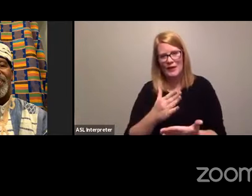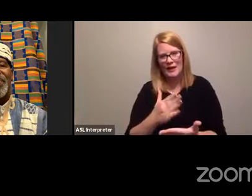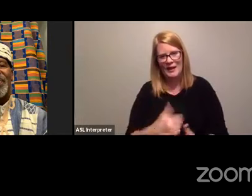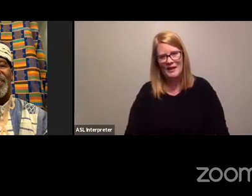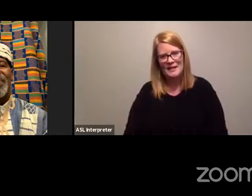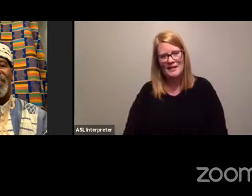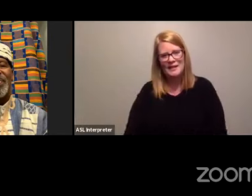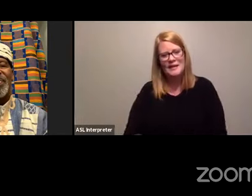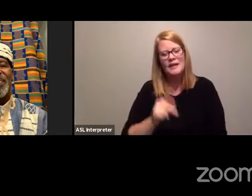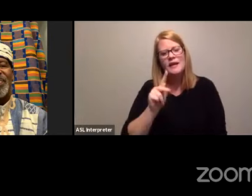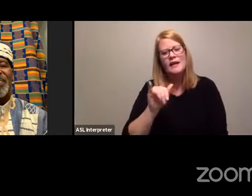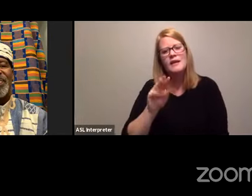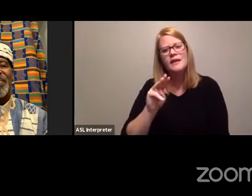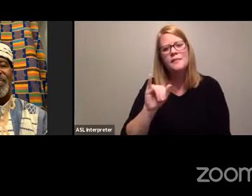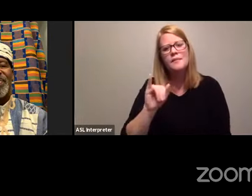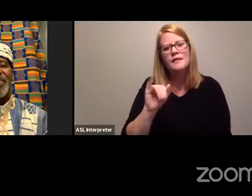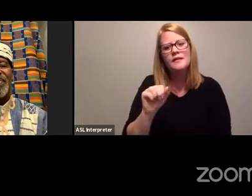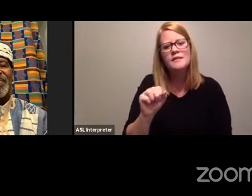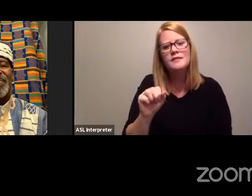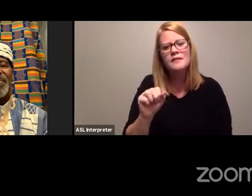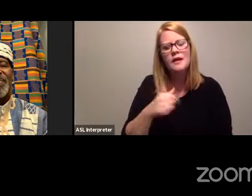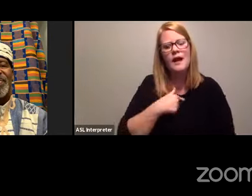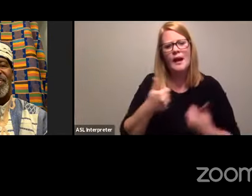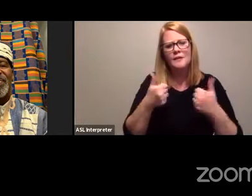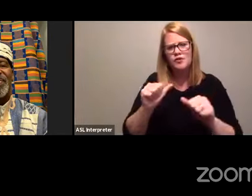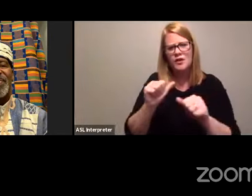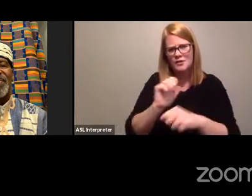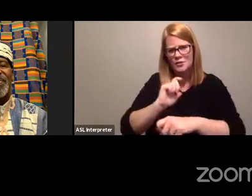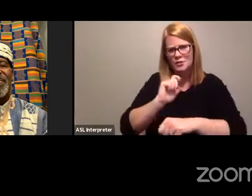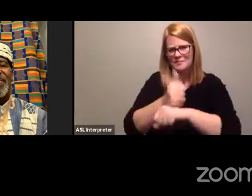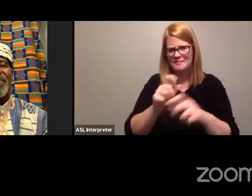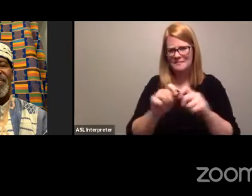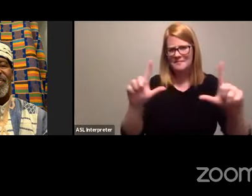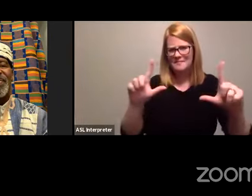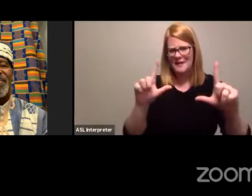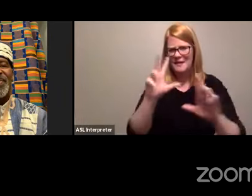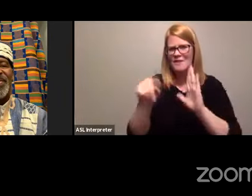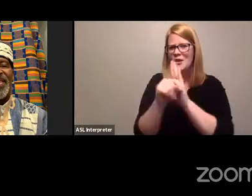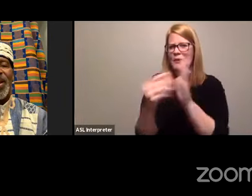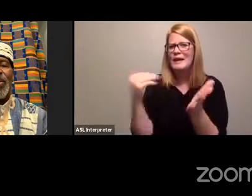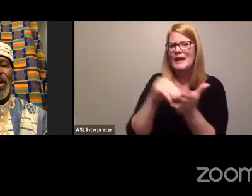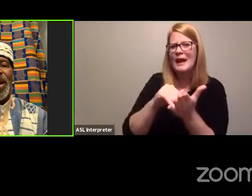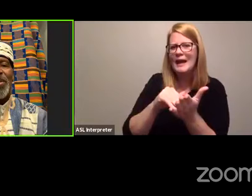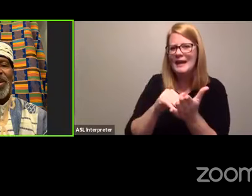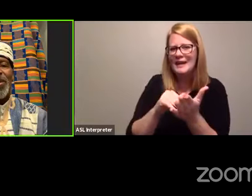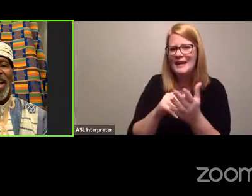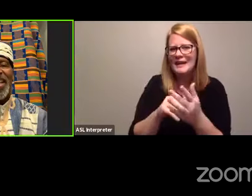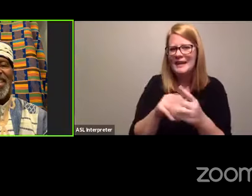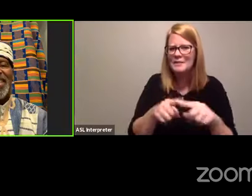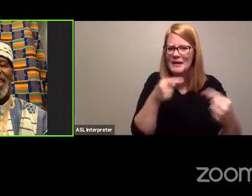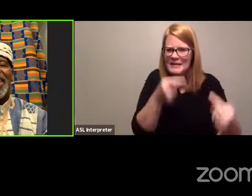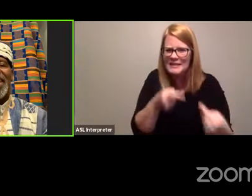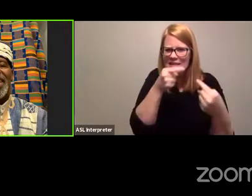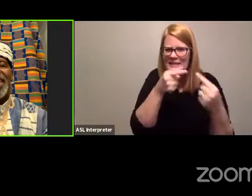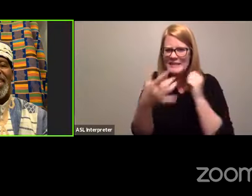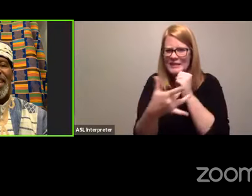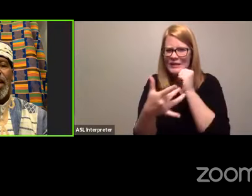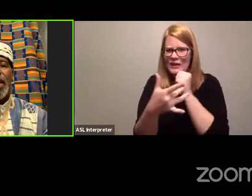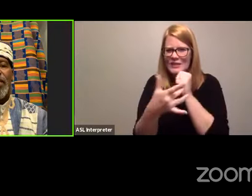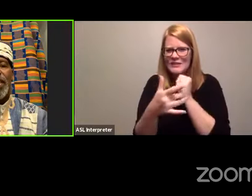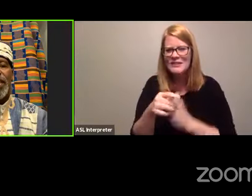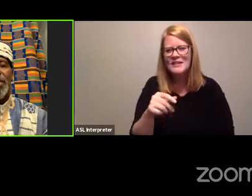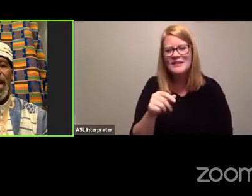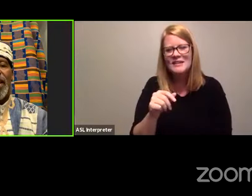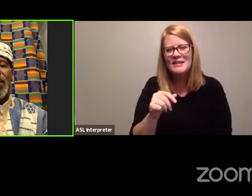now I can't get back. So I'm trying to come back to you. No problem. I can see